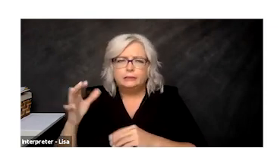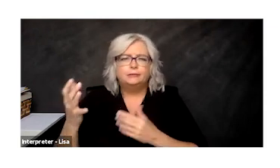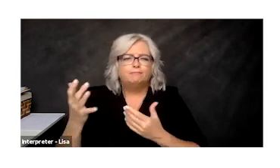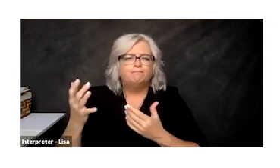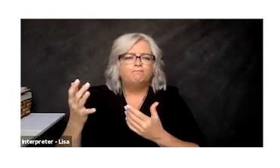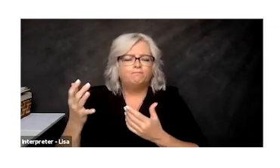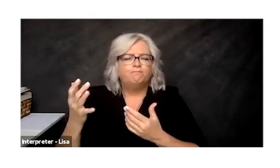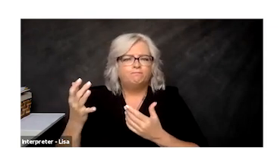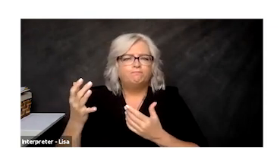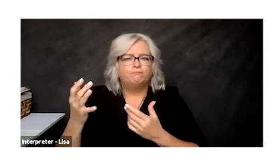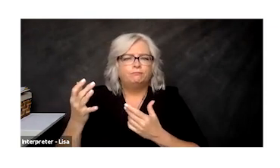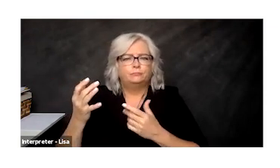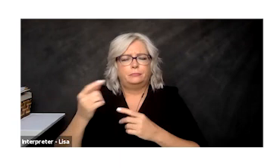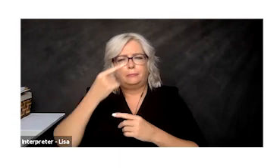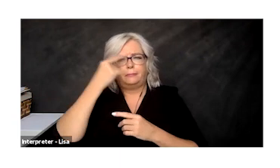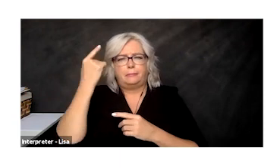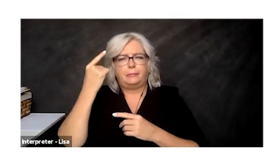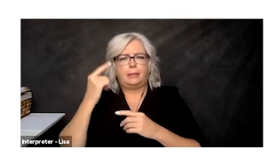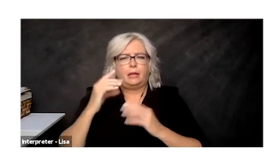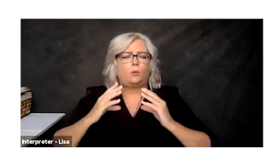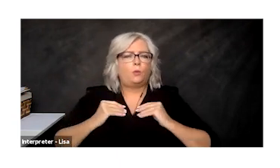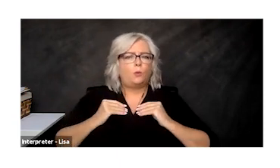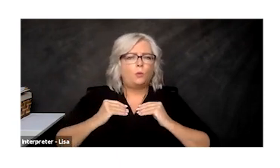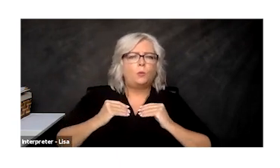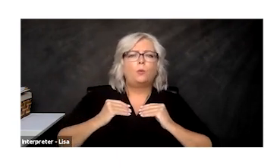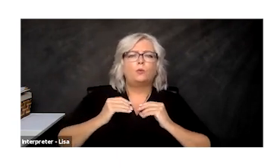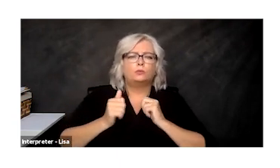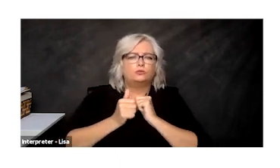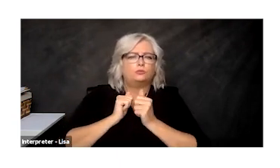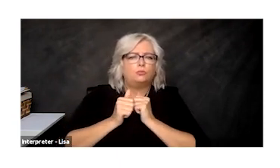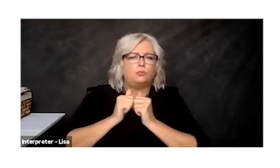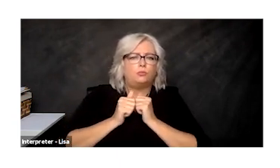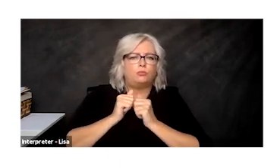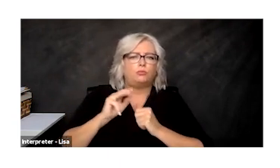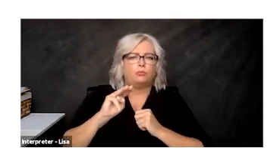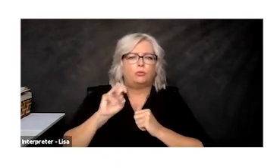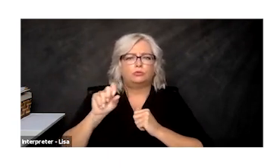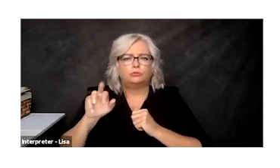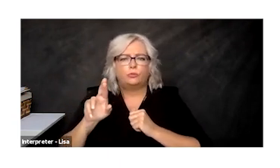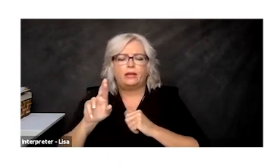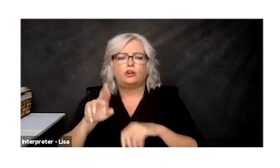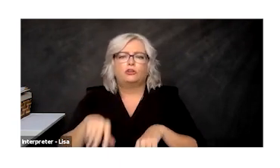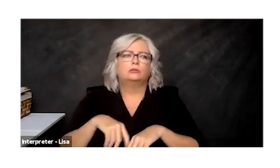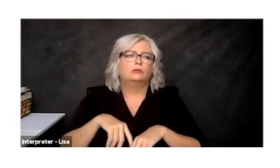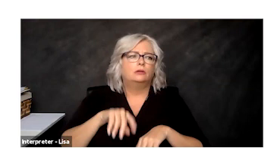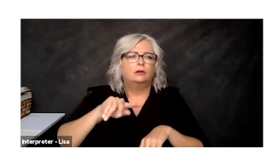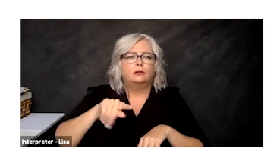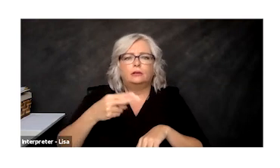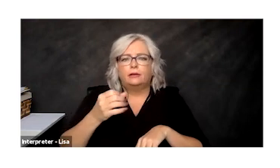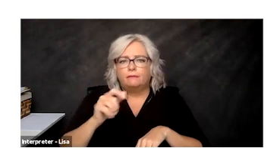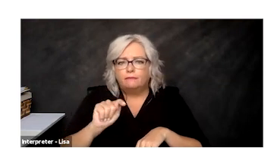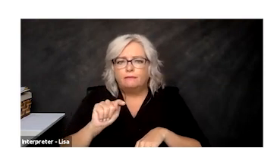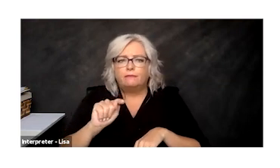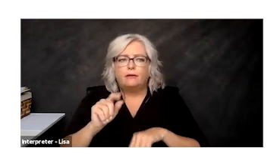Black-owned sportswear brands like Fubu or Fat Farm, Sean John,